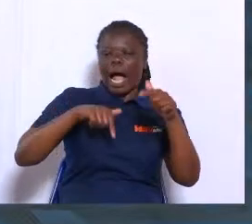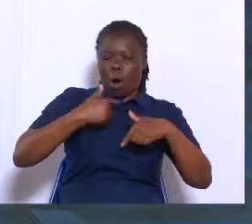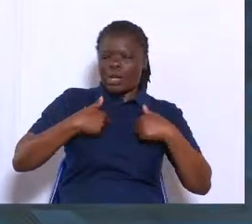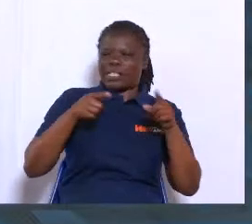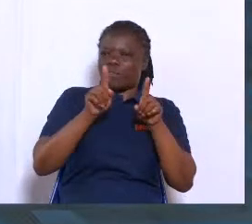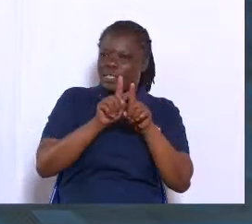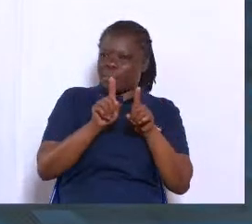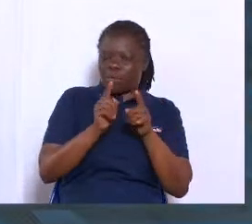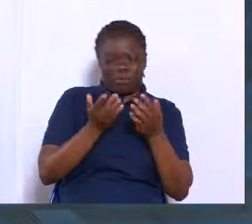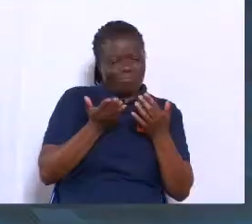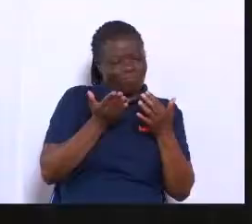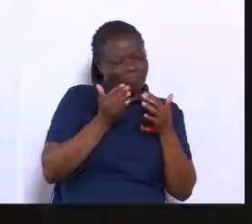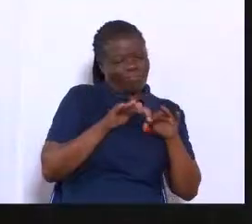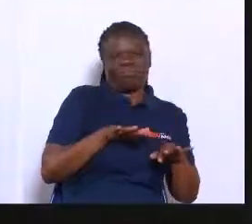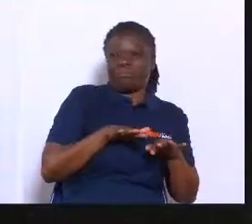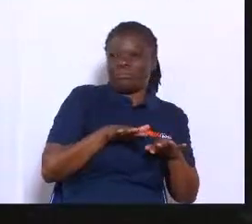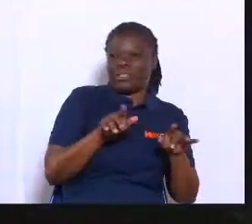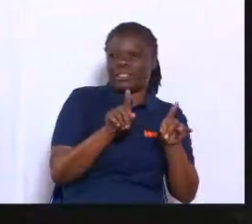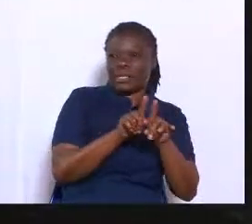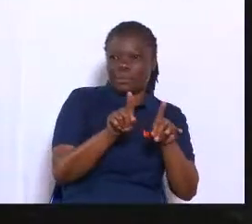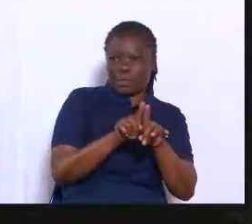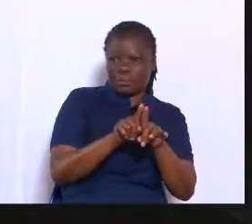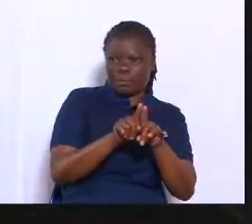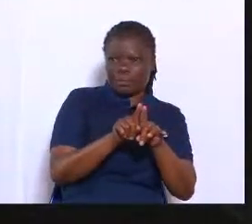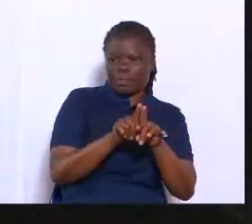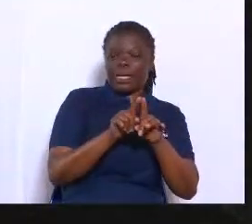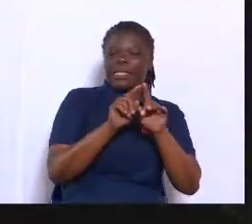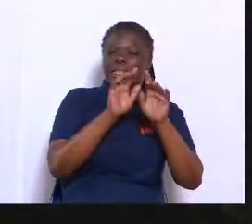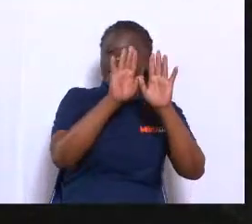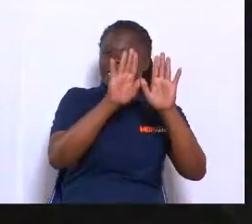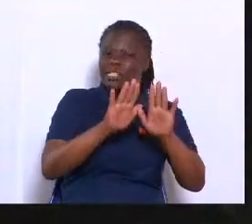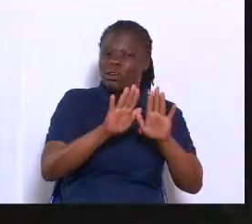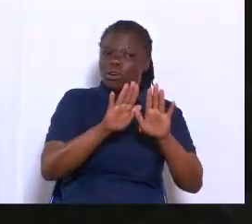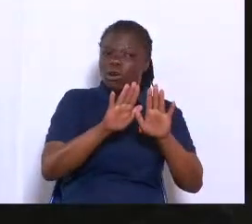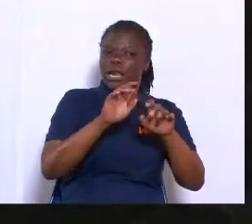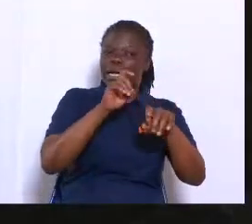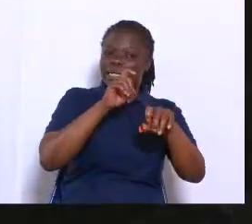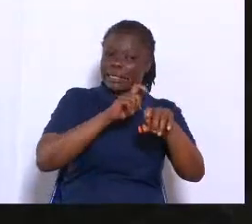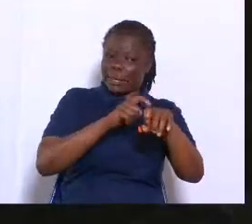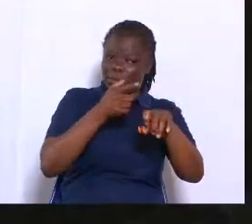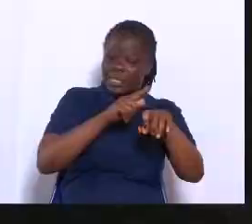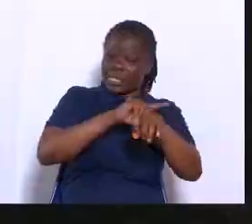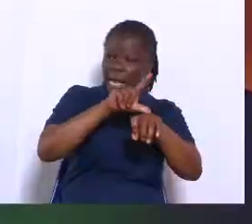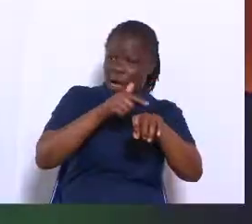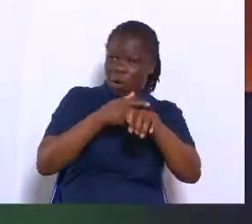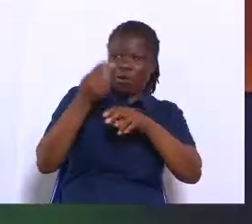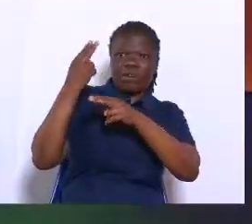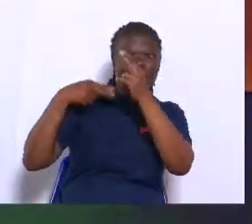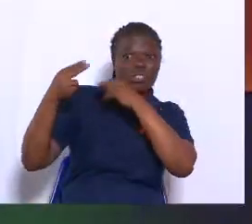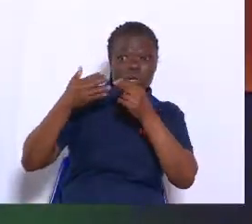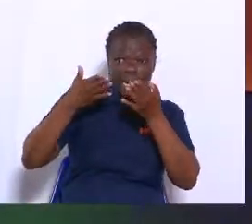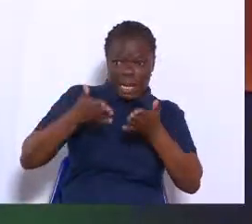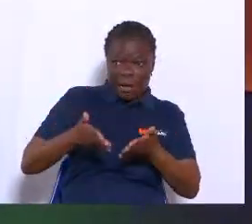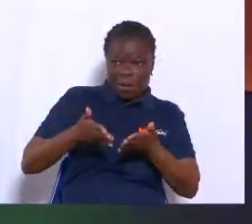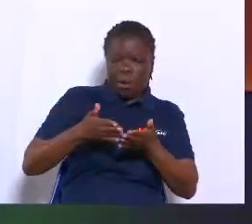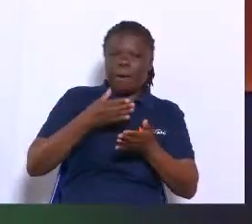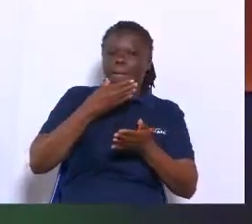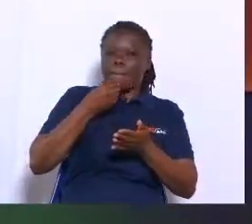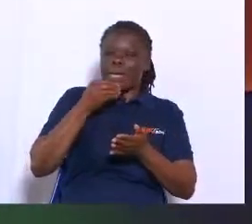are likely to be deceived. The critical need for this hour of Earth's history is men and